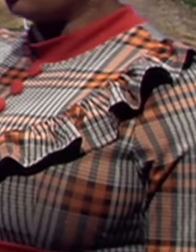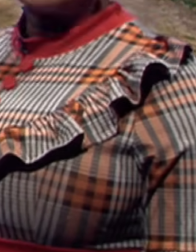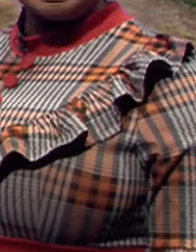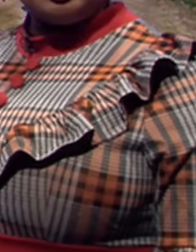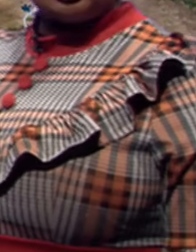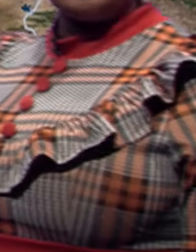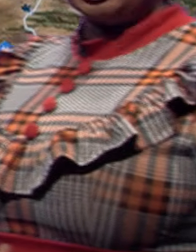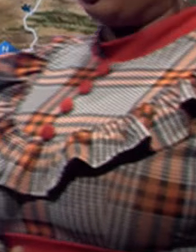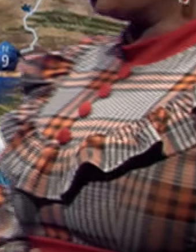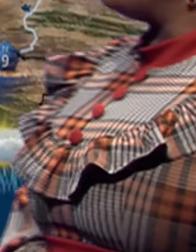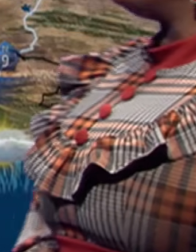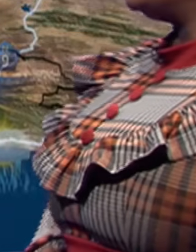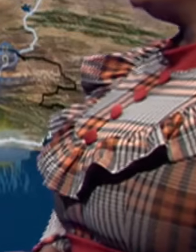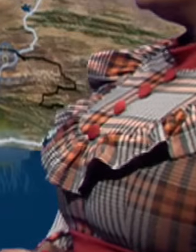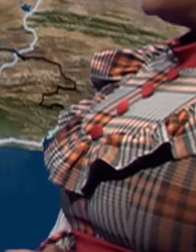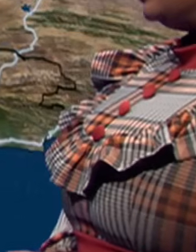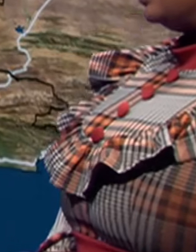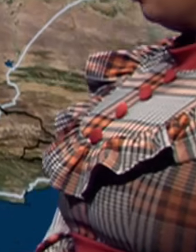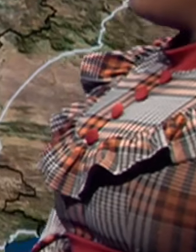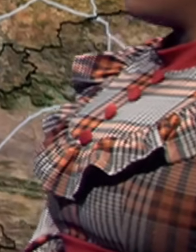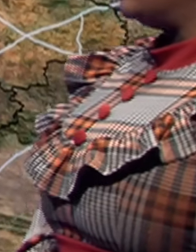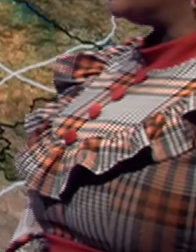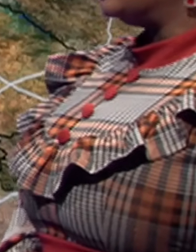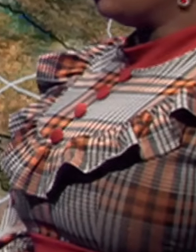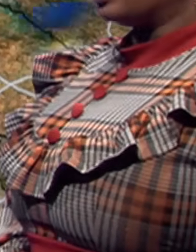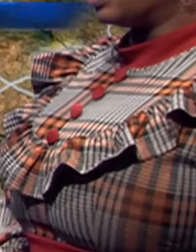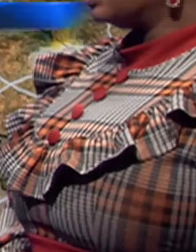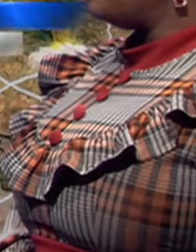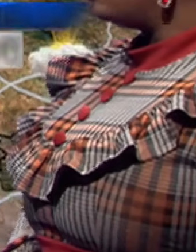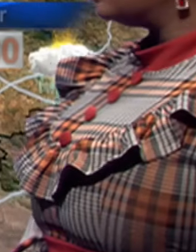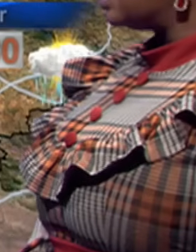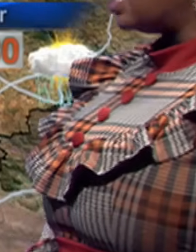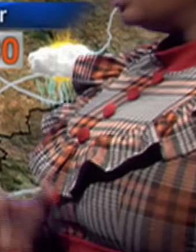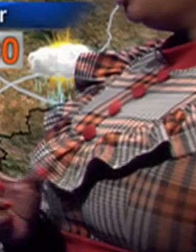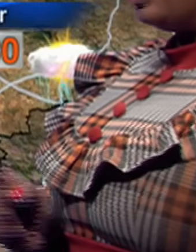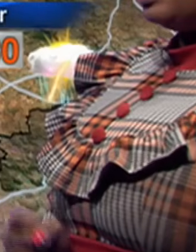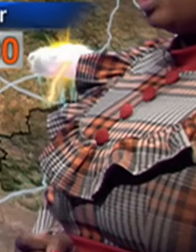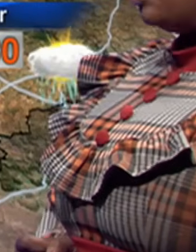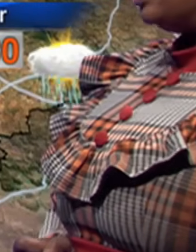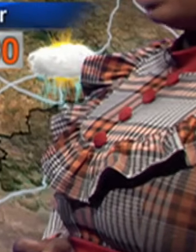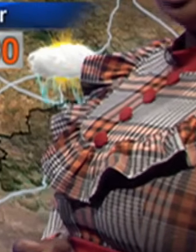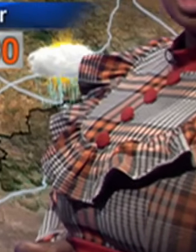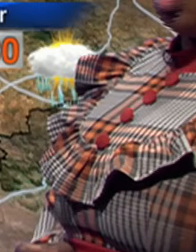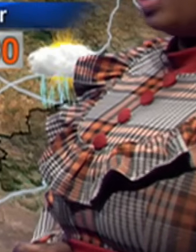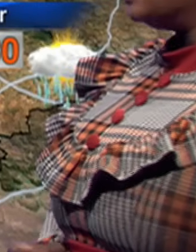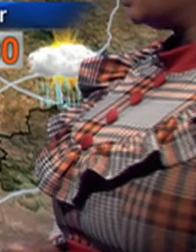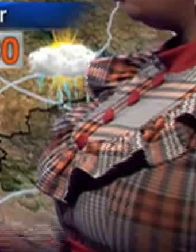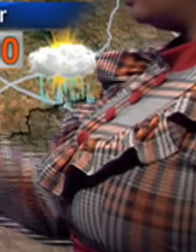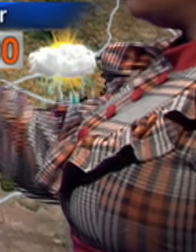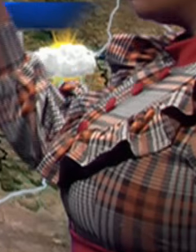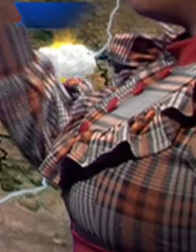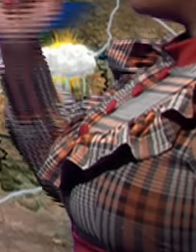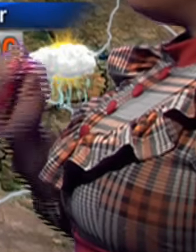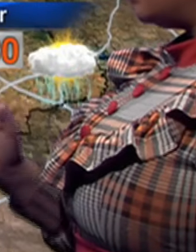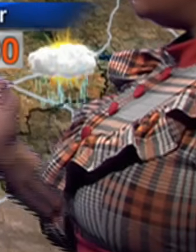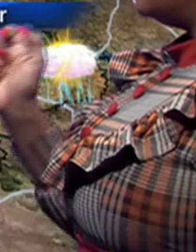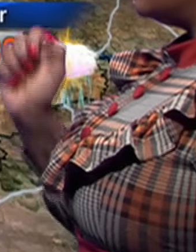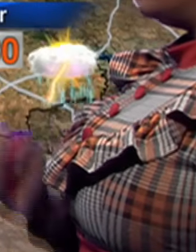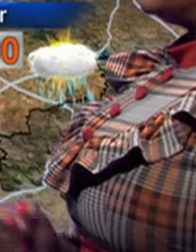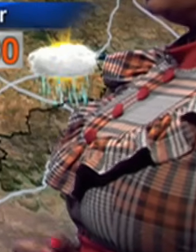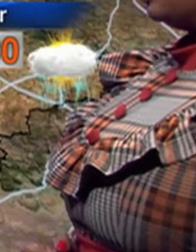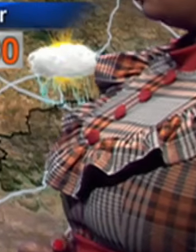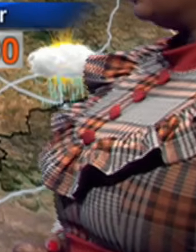30 Cape Town ka tše 26 go provinceng ya Northern Cape go la go sasa dipula tšela re boletšeng ka tšona le gona di sa le gona go Kurumane